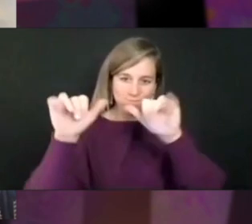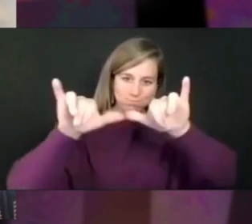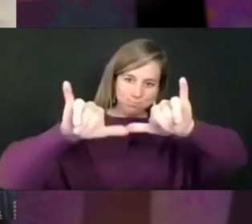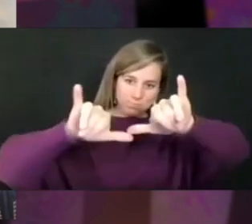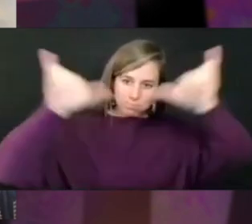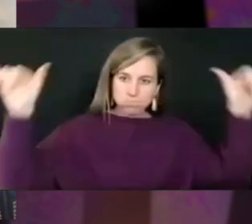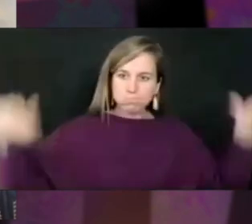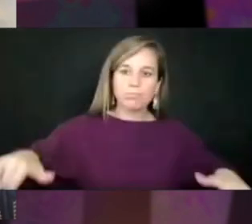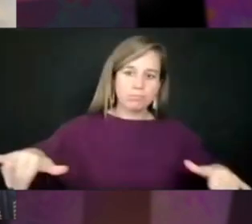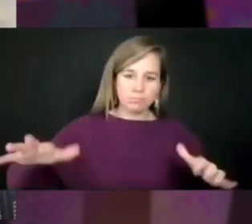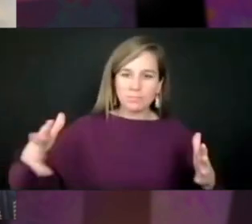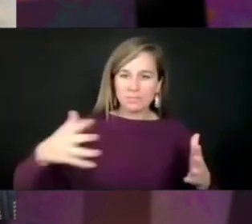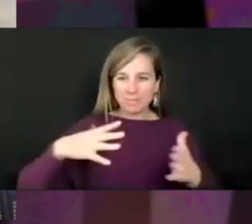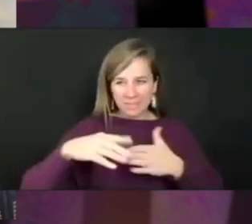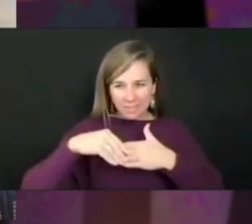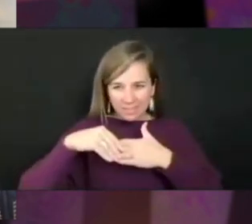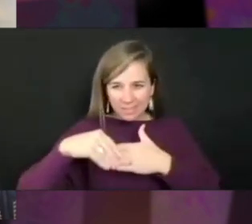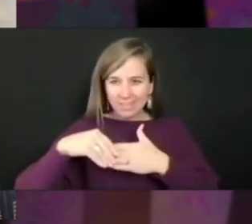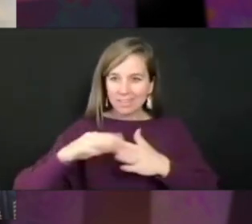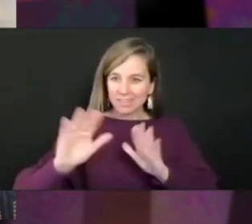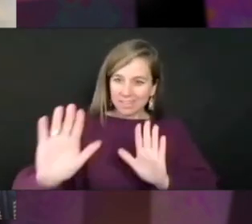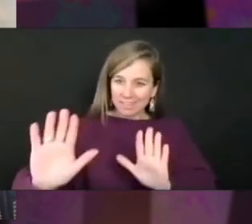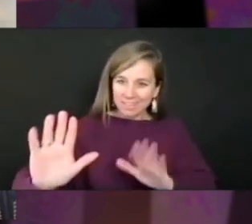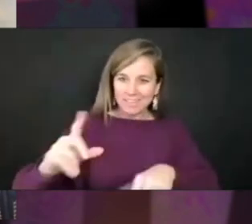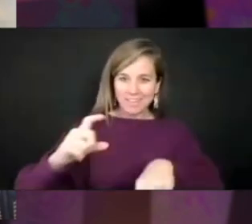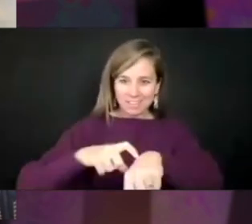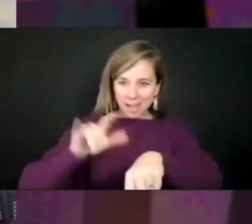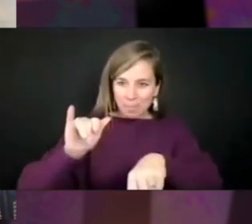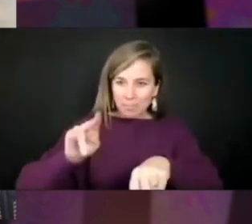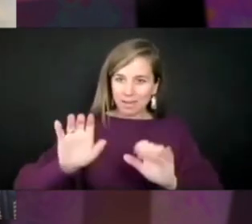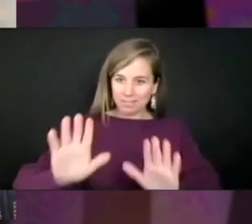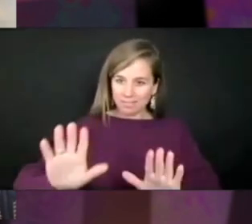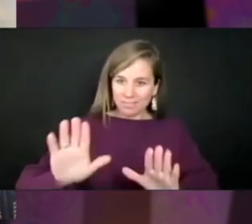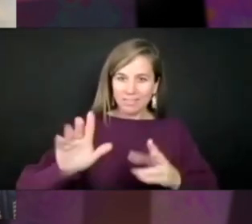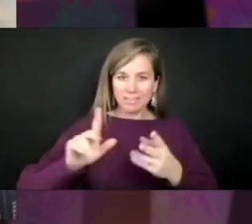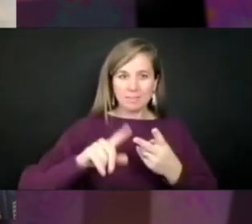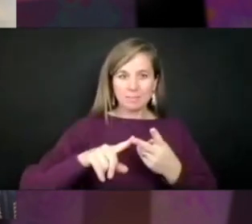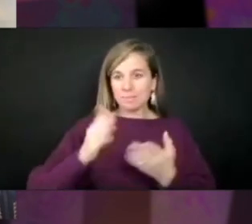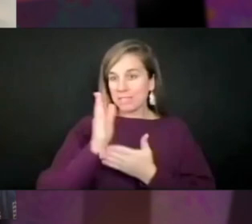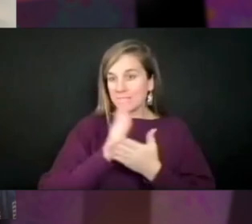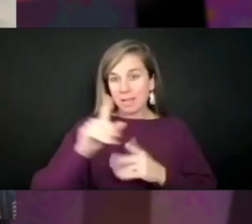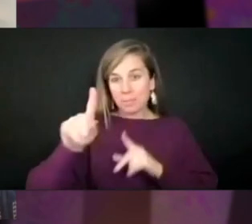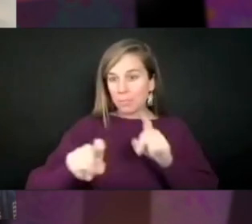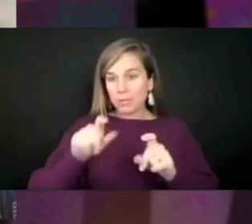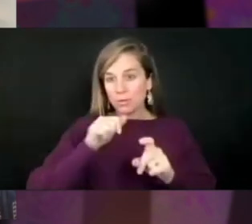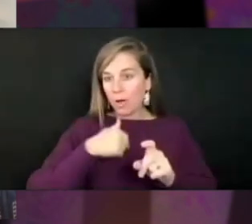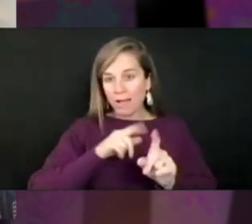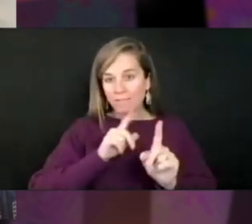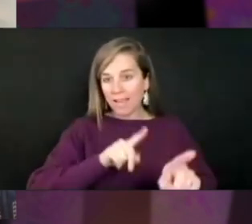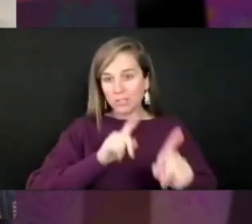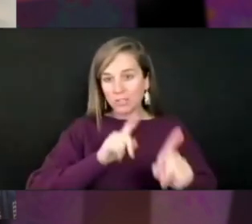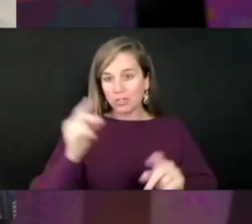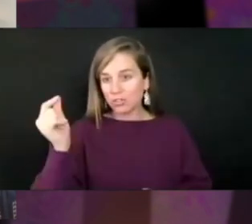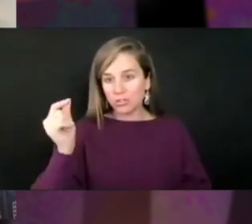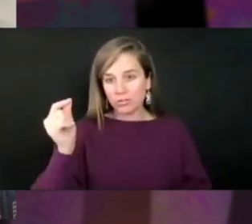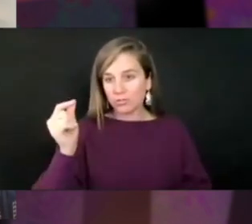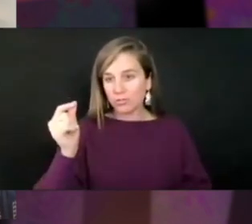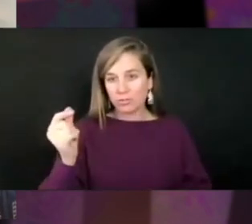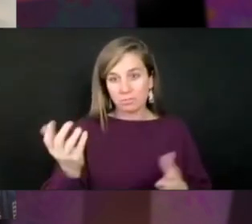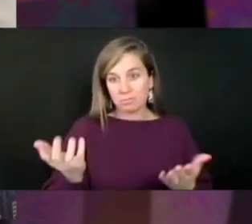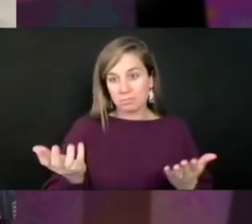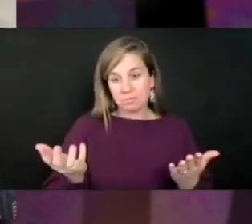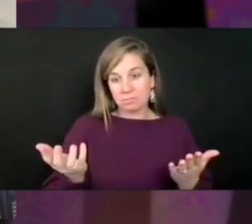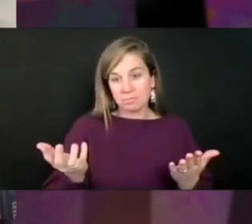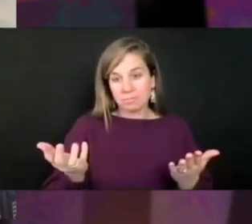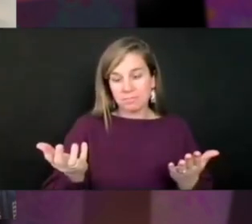to accept like a more relaxed timeline, or, you know, questions that don't have answers at the outset.